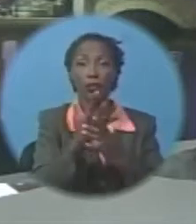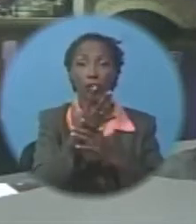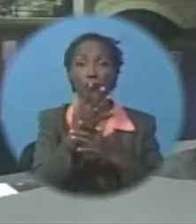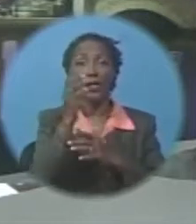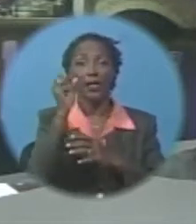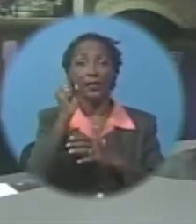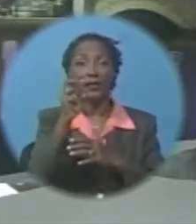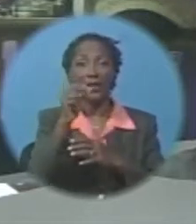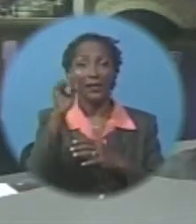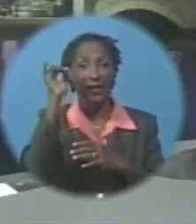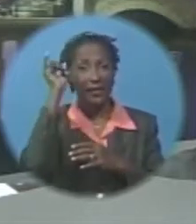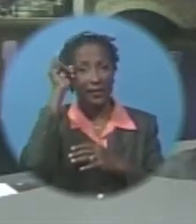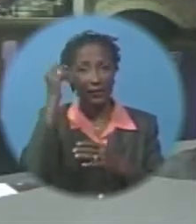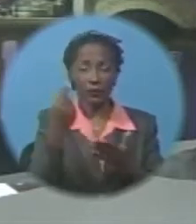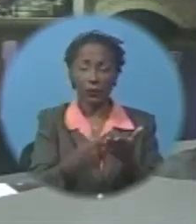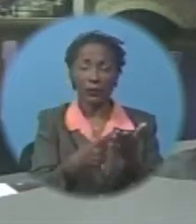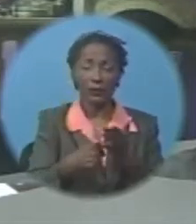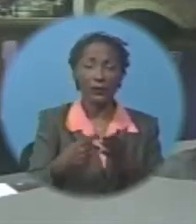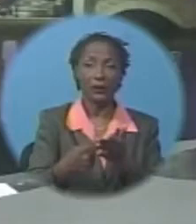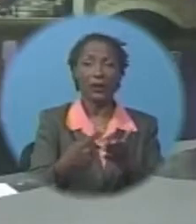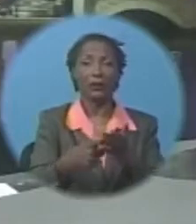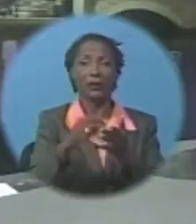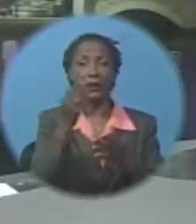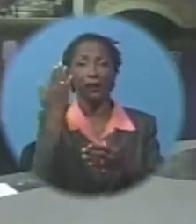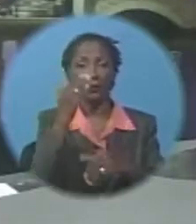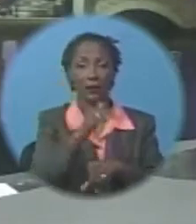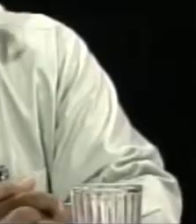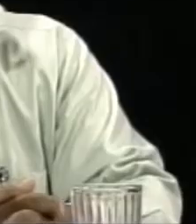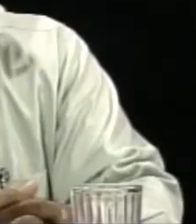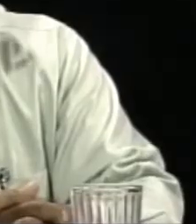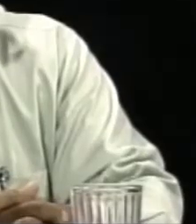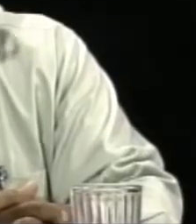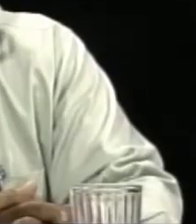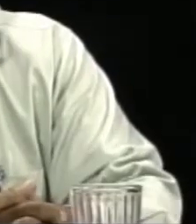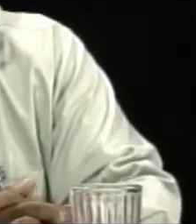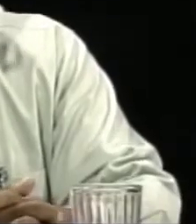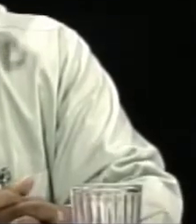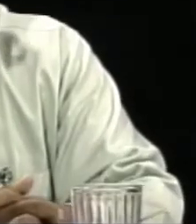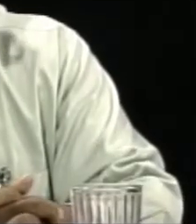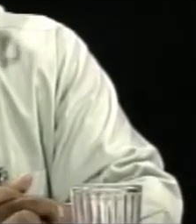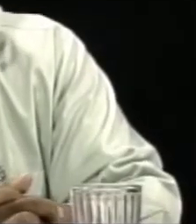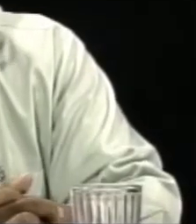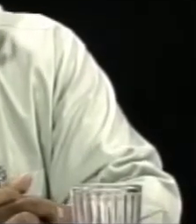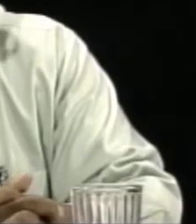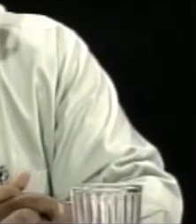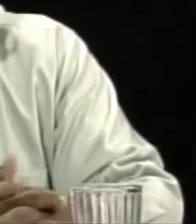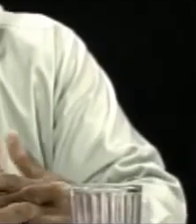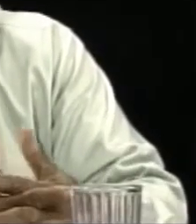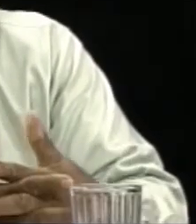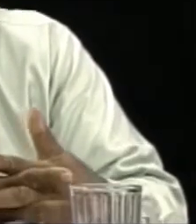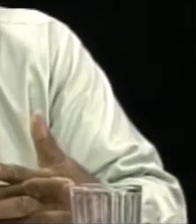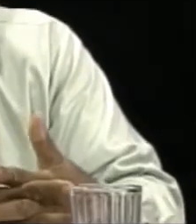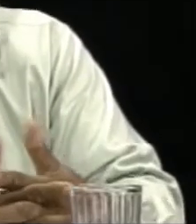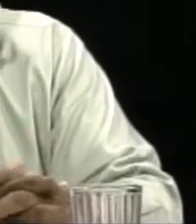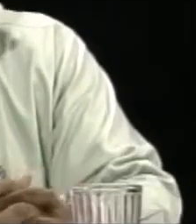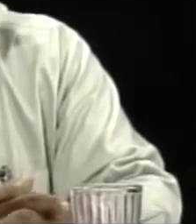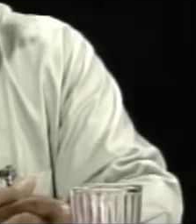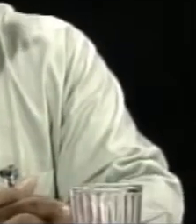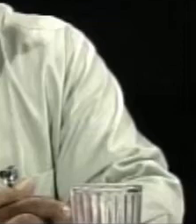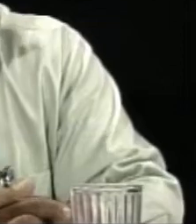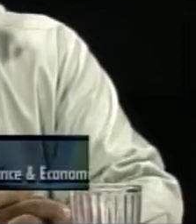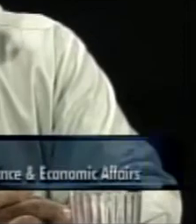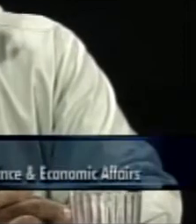discussing the budget on CBC-TV8 last night. We are going to see robust growth in the economy because of the restructuring